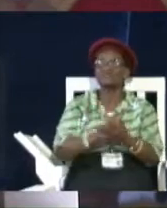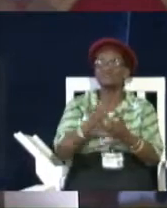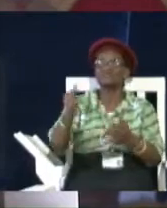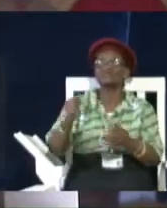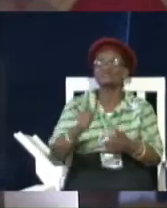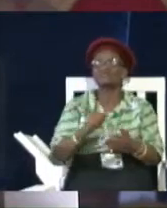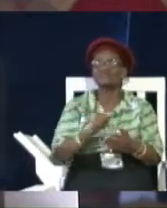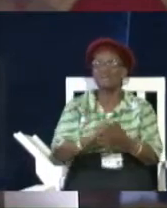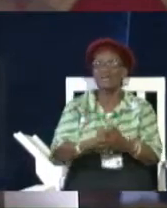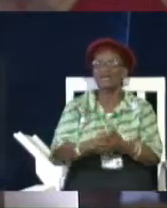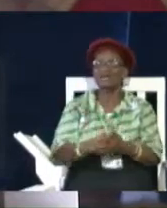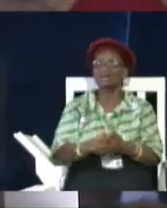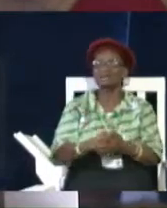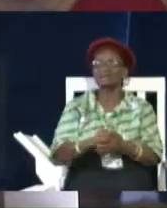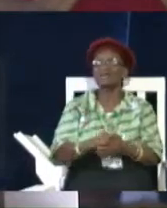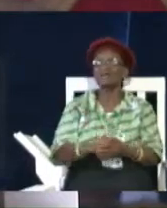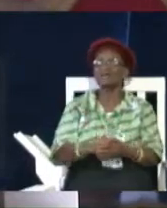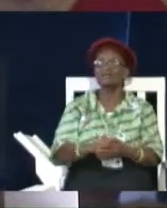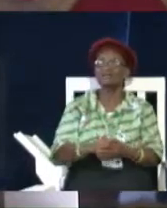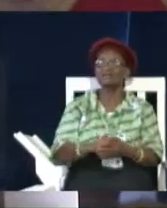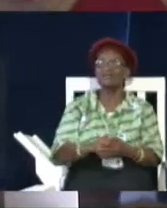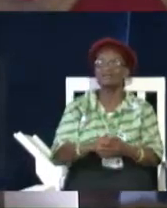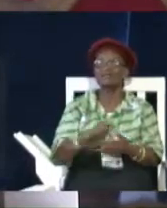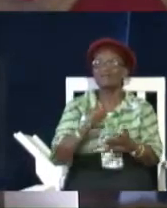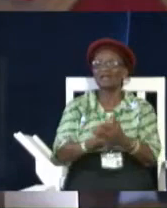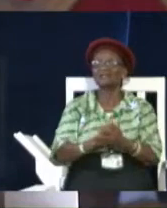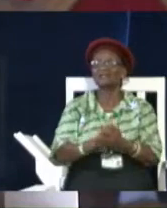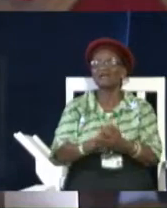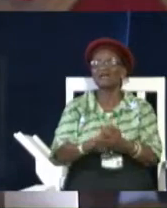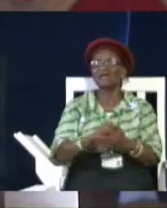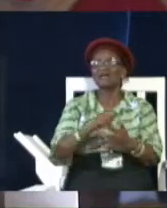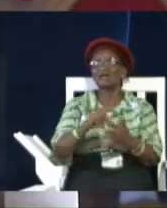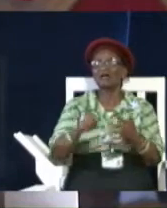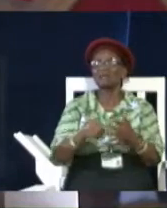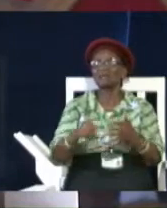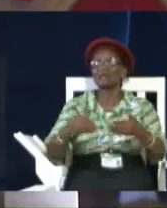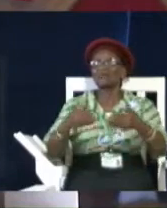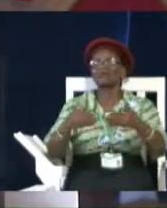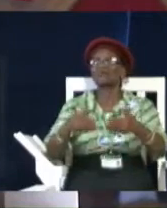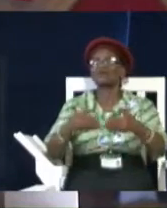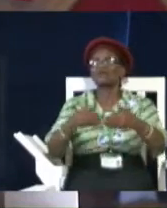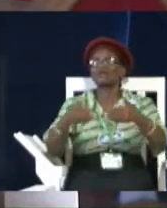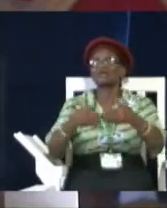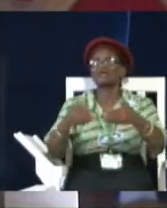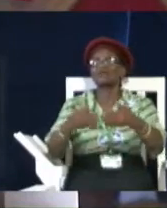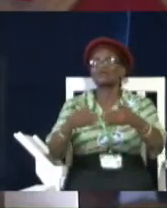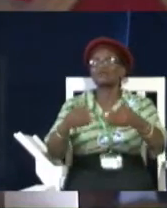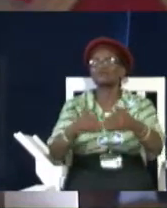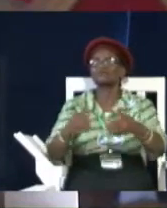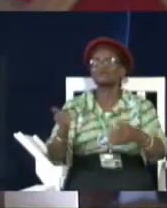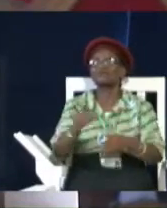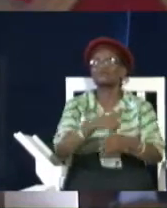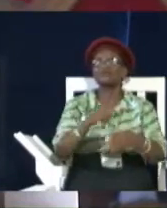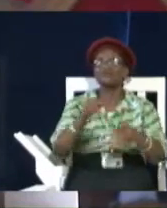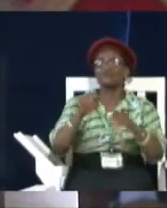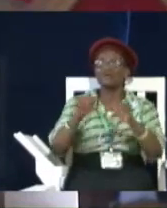That among equals, you can still be number one.